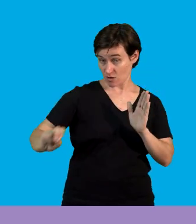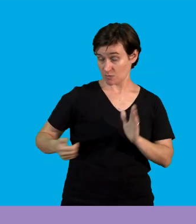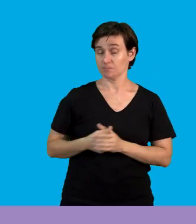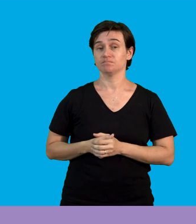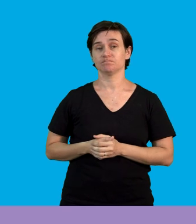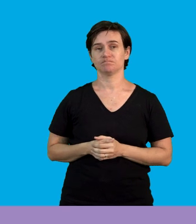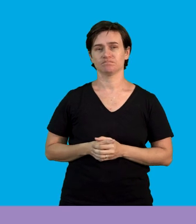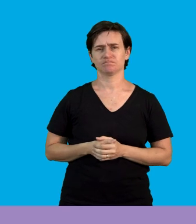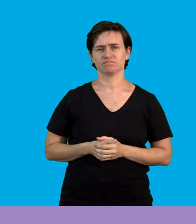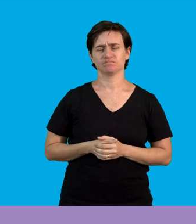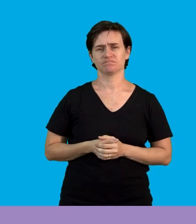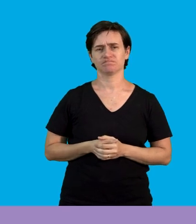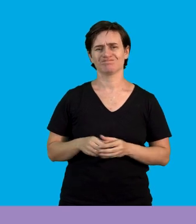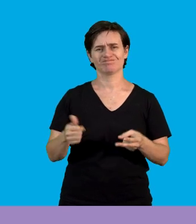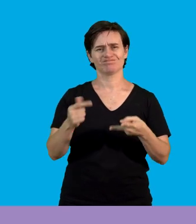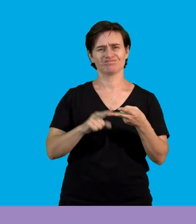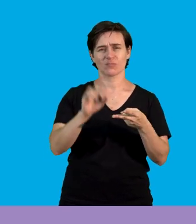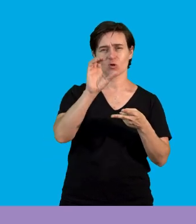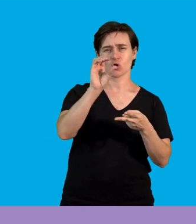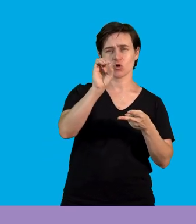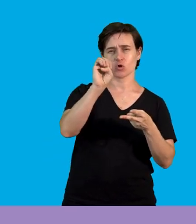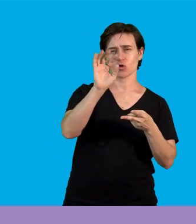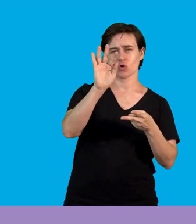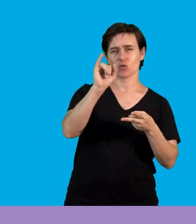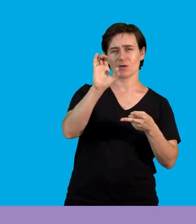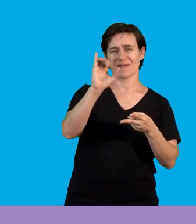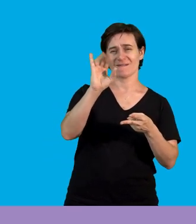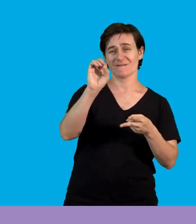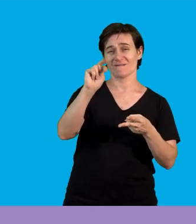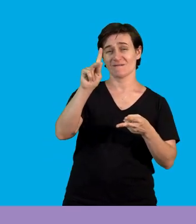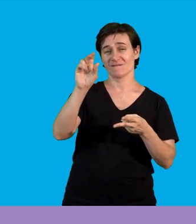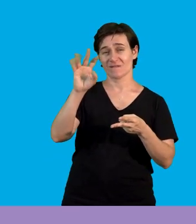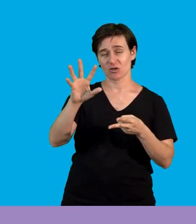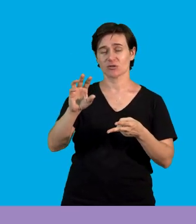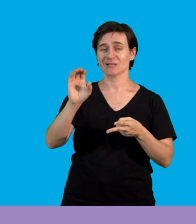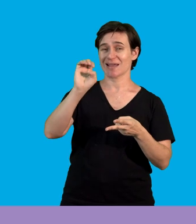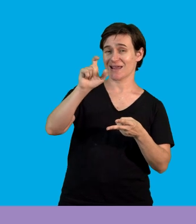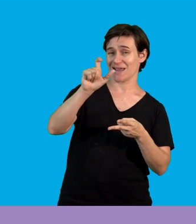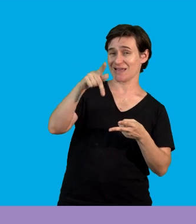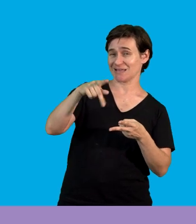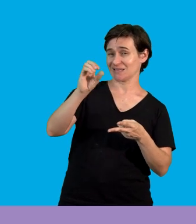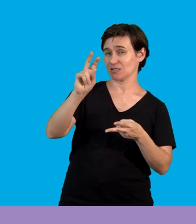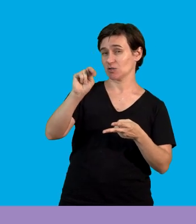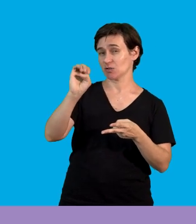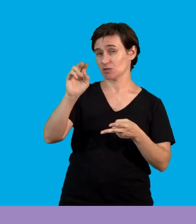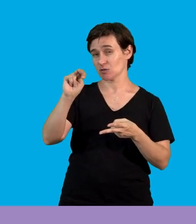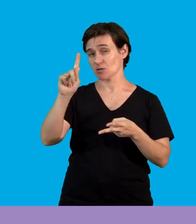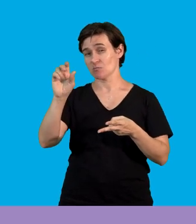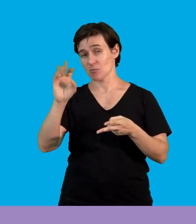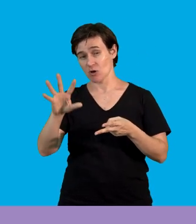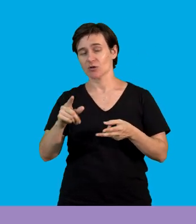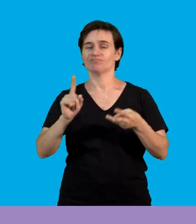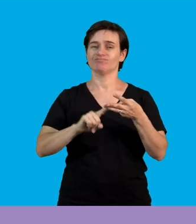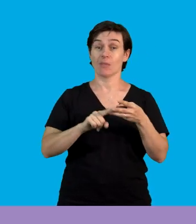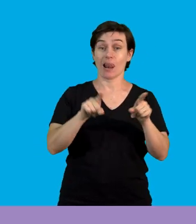writing, and then we'll look at coefficients and exponents, and then lastly we'll look at